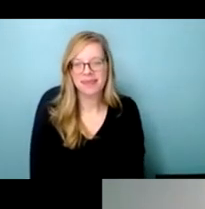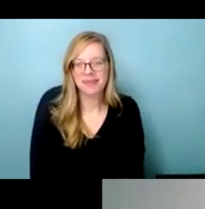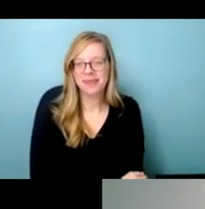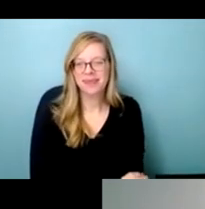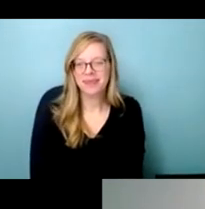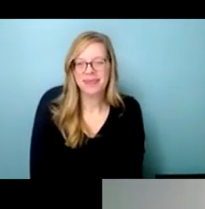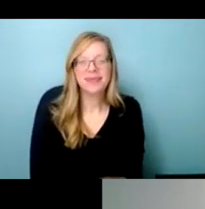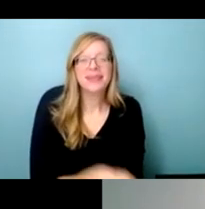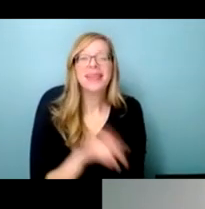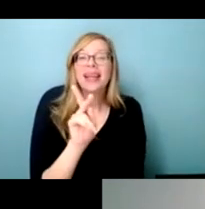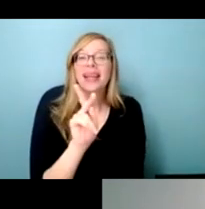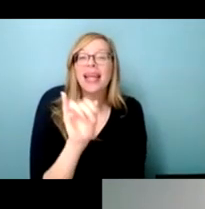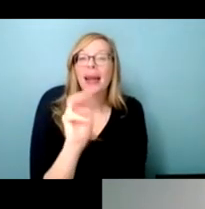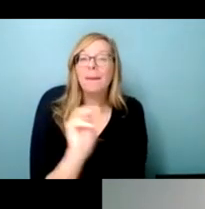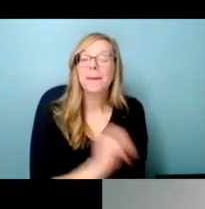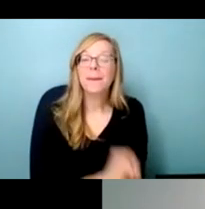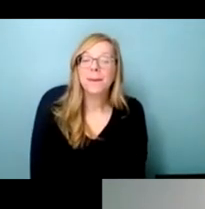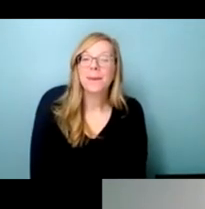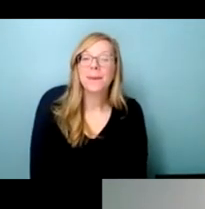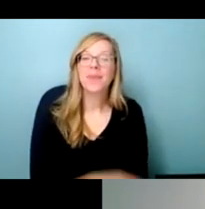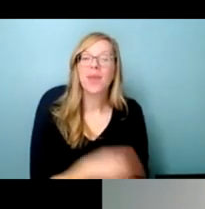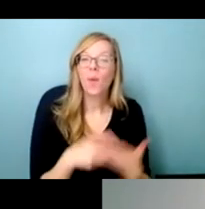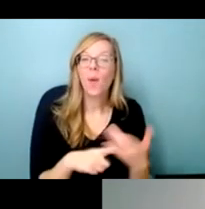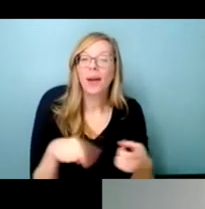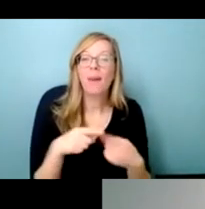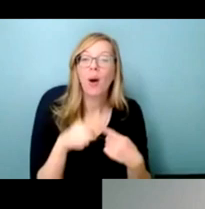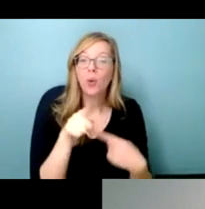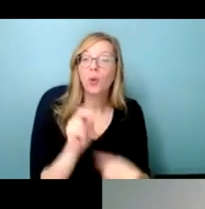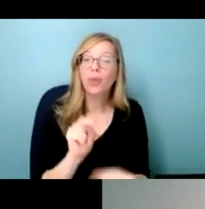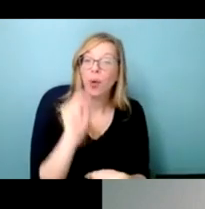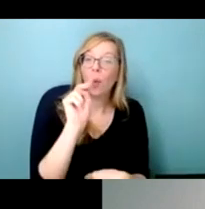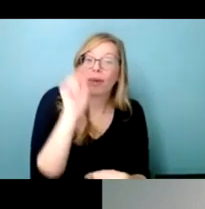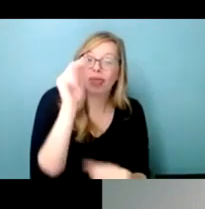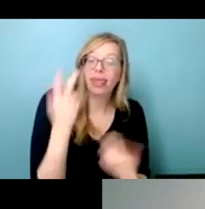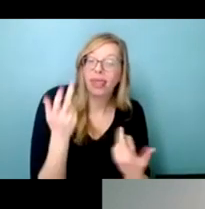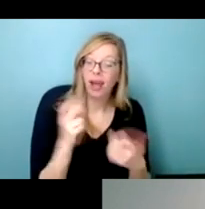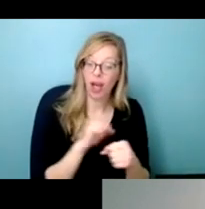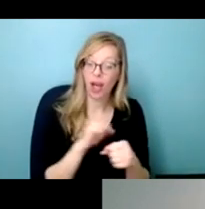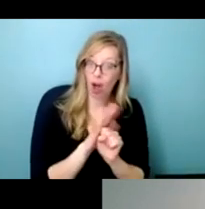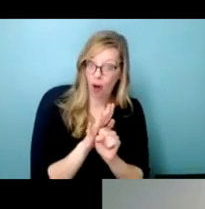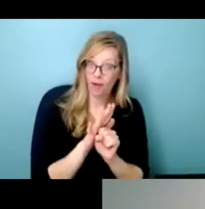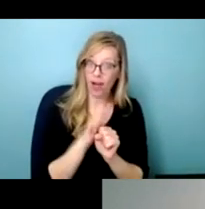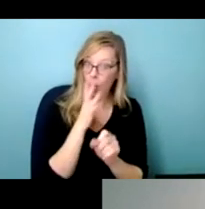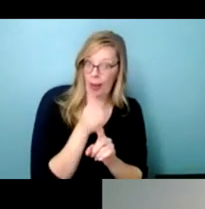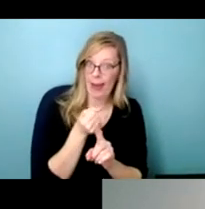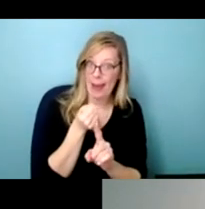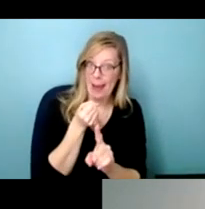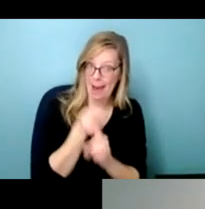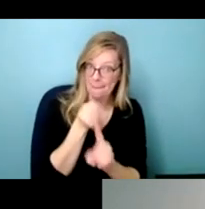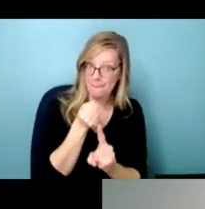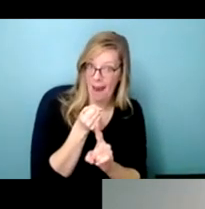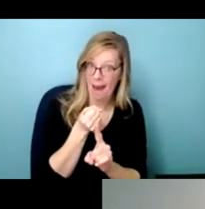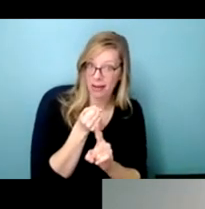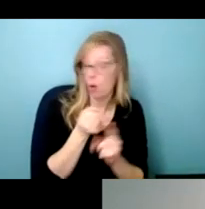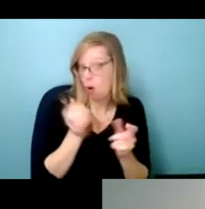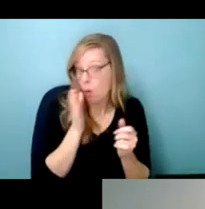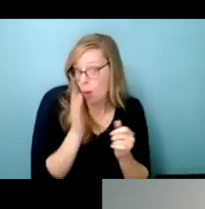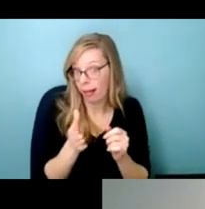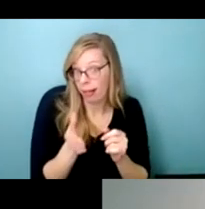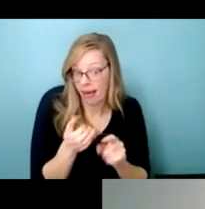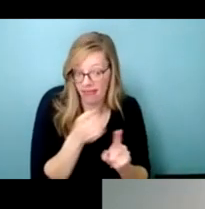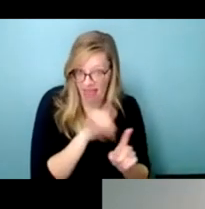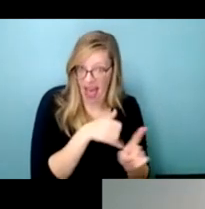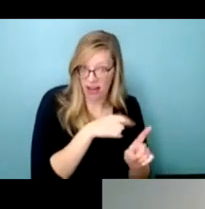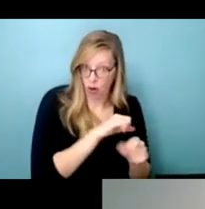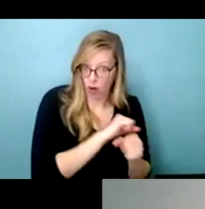Kim, how about you guys up north? How is COVID going to impact or will it impact how you guys